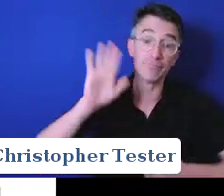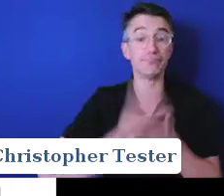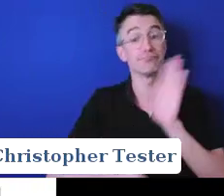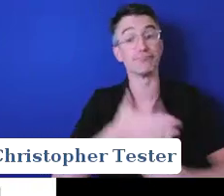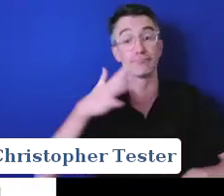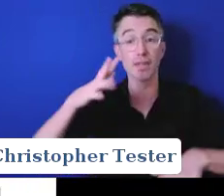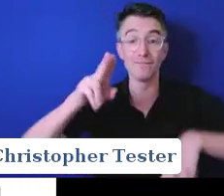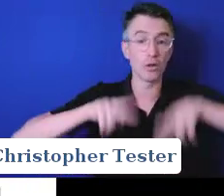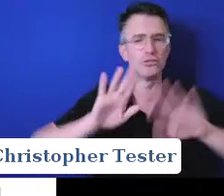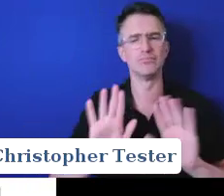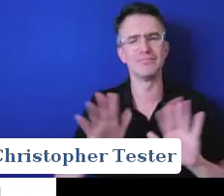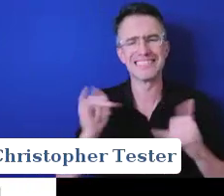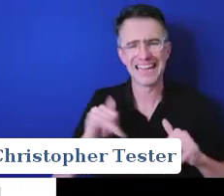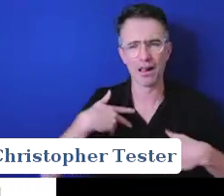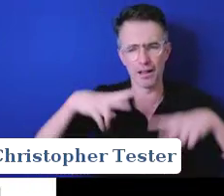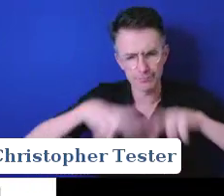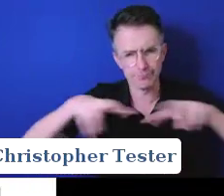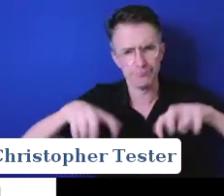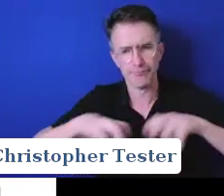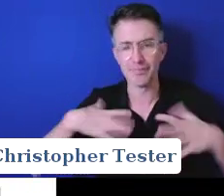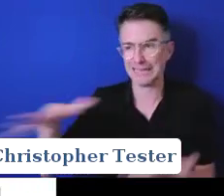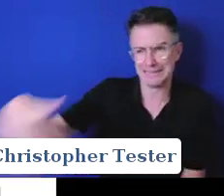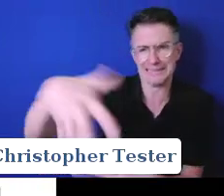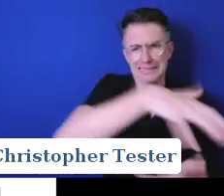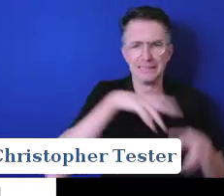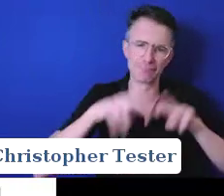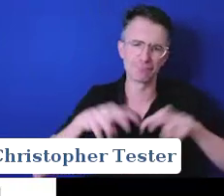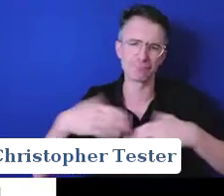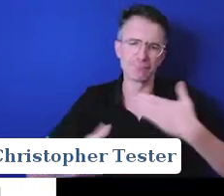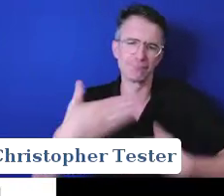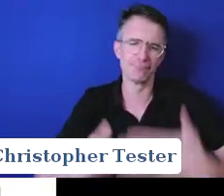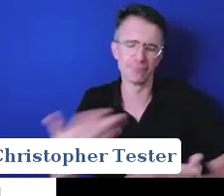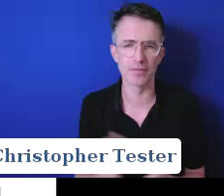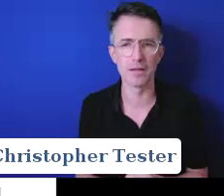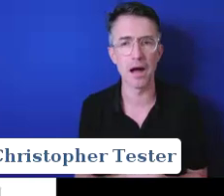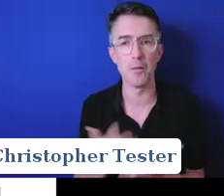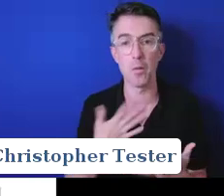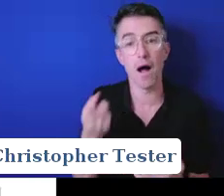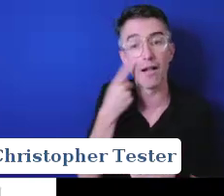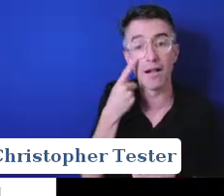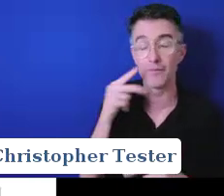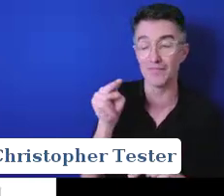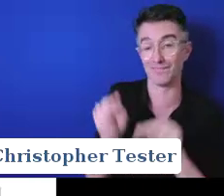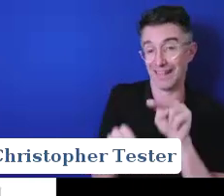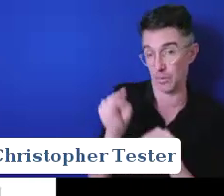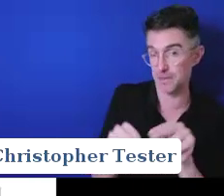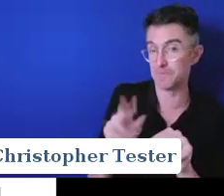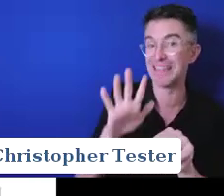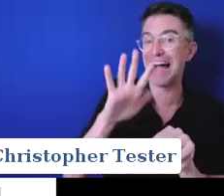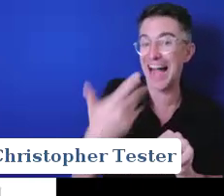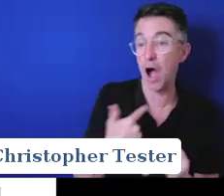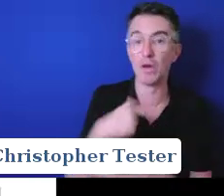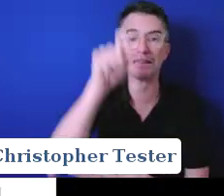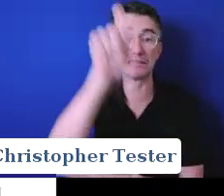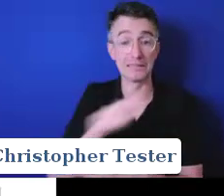to analyze the design and implementation process. So it focuses on the process itself, like it is not